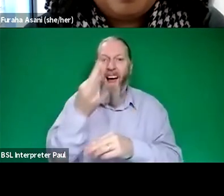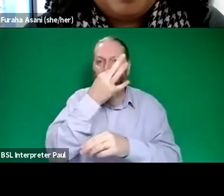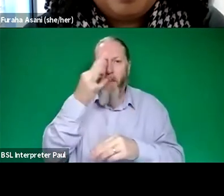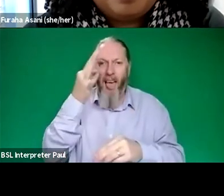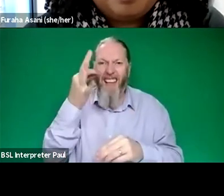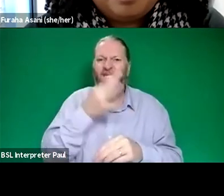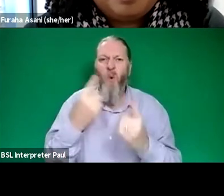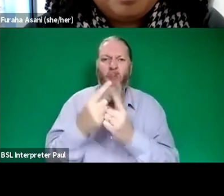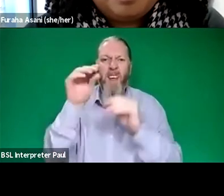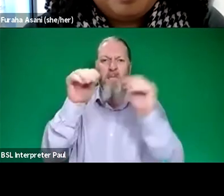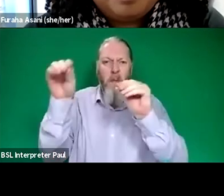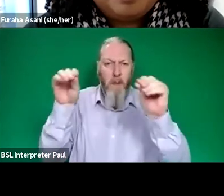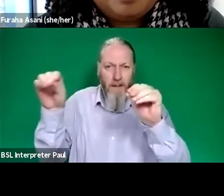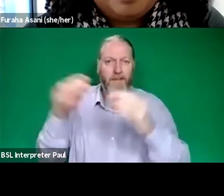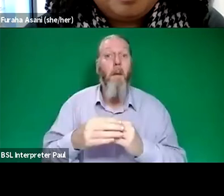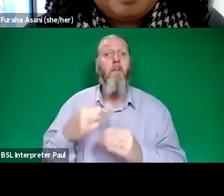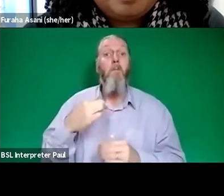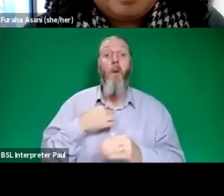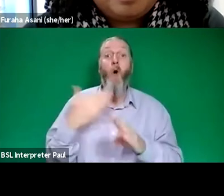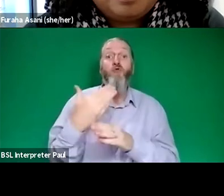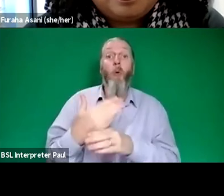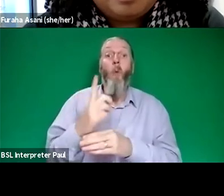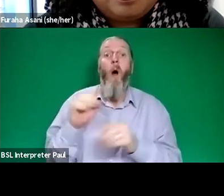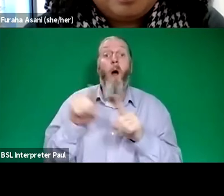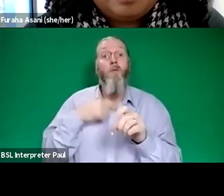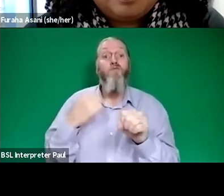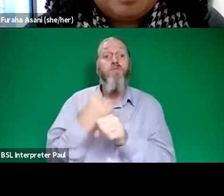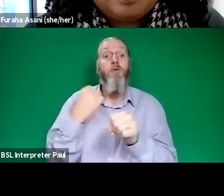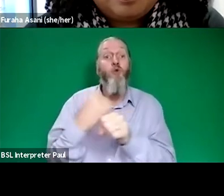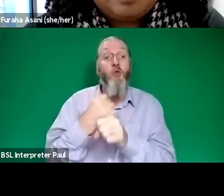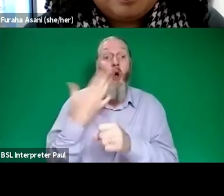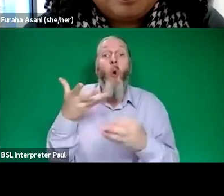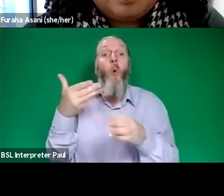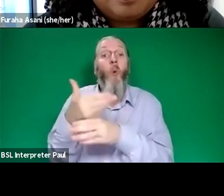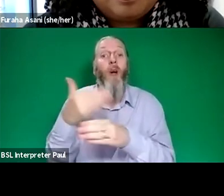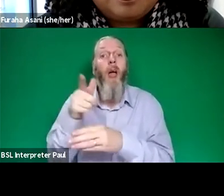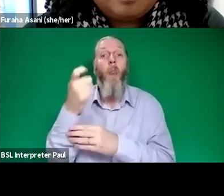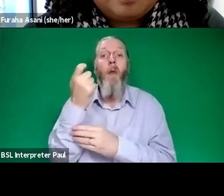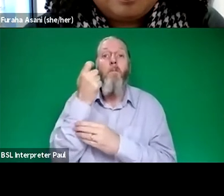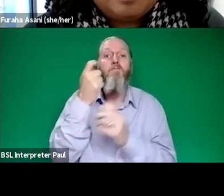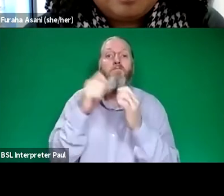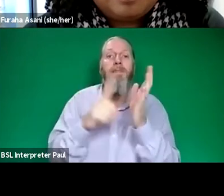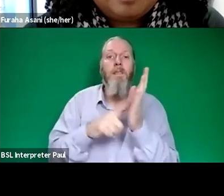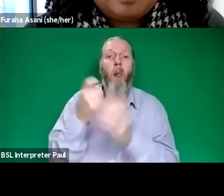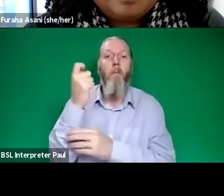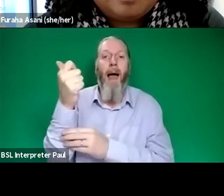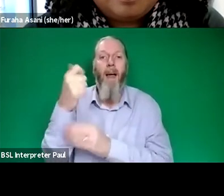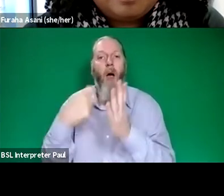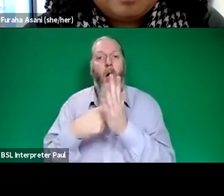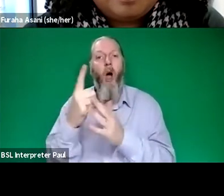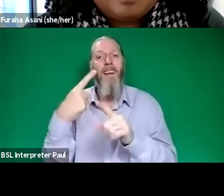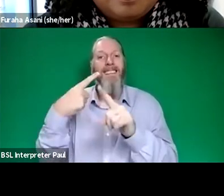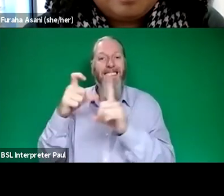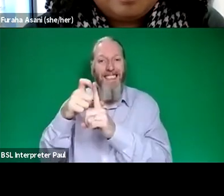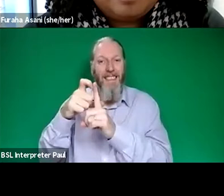the Bristol and Bath Creative R+D programme. You might occasionally hear me call it Clusters. The programme explores the future of creative technology in